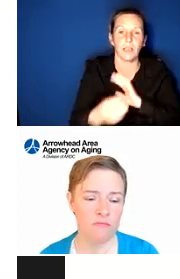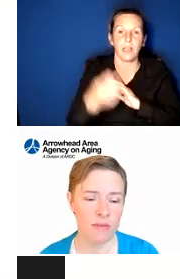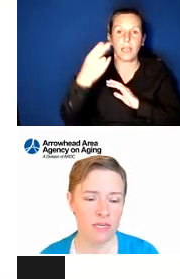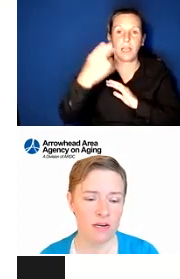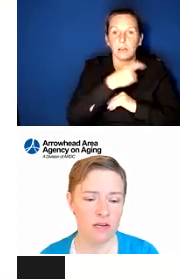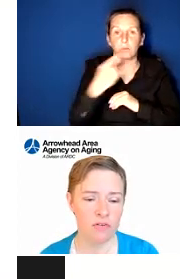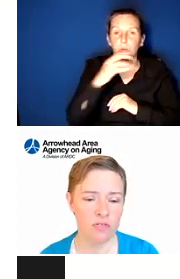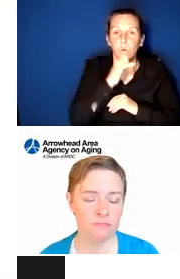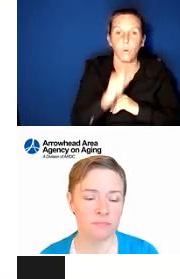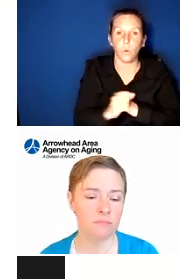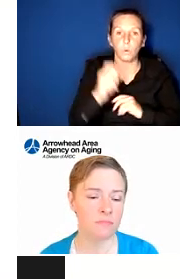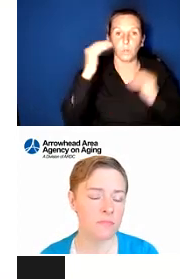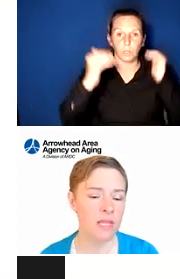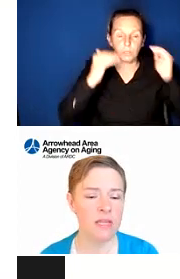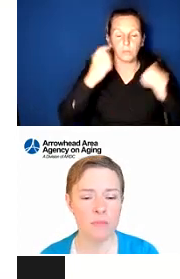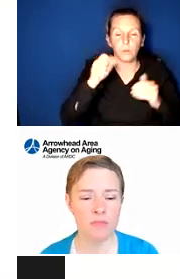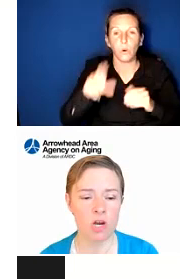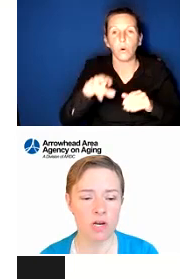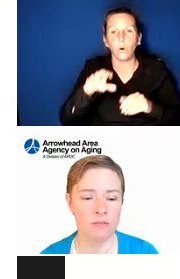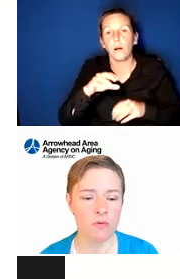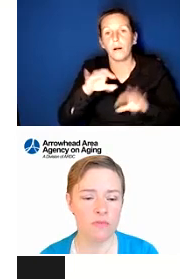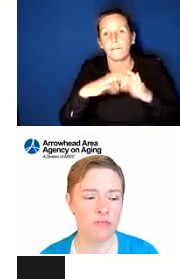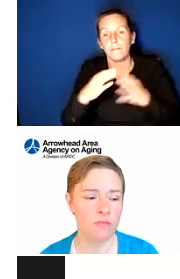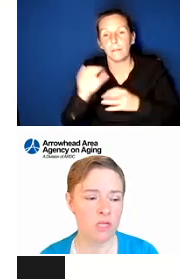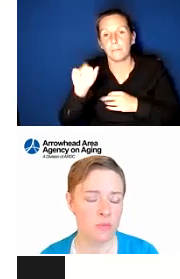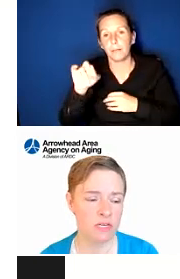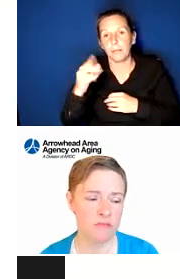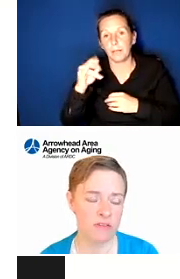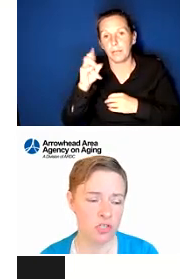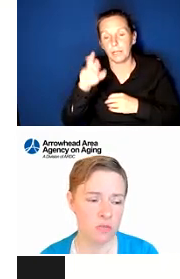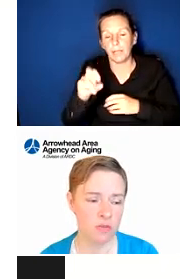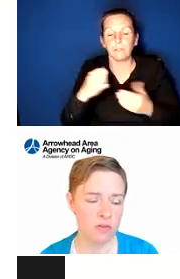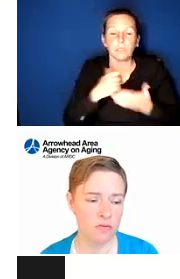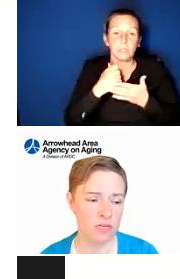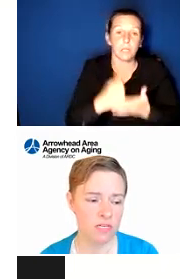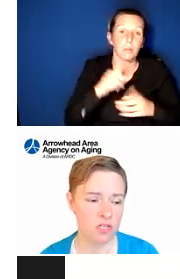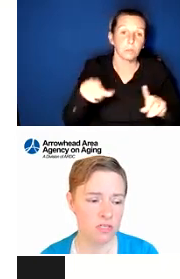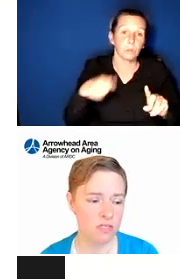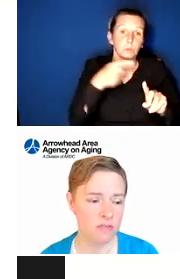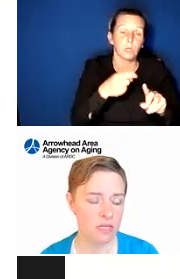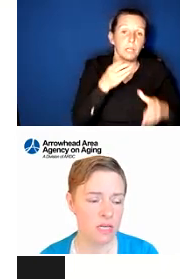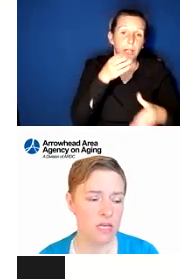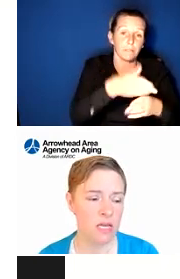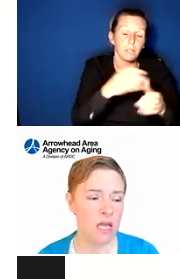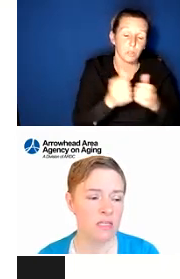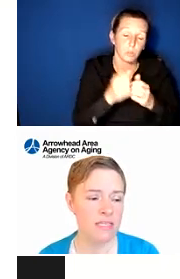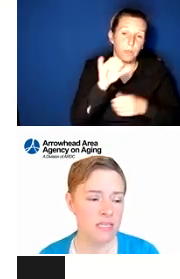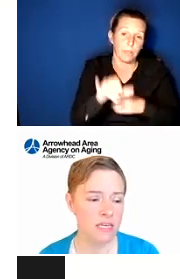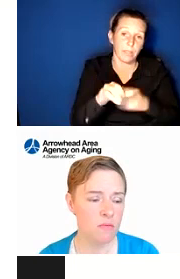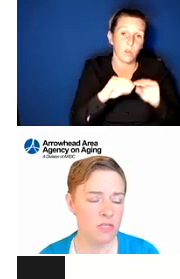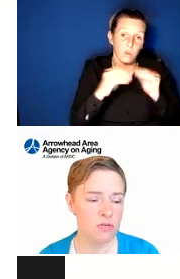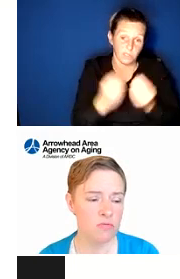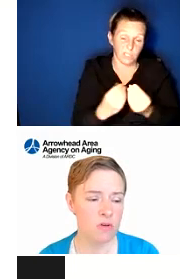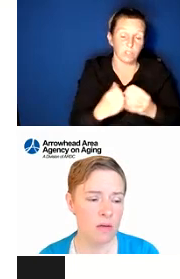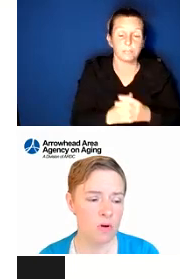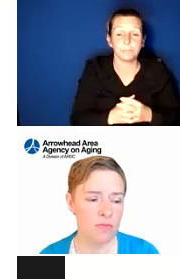and or family caregivers, and help target proven risk management interventions with those organizations. And lastly,